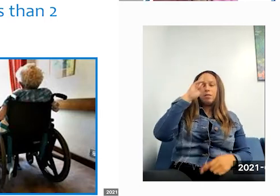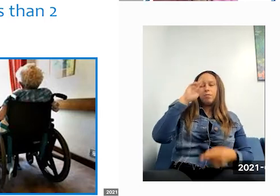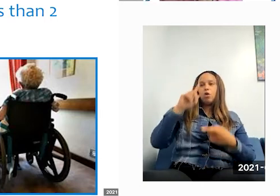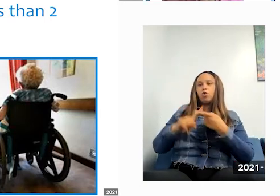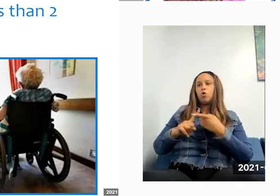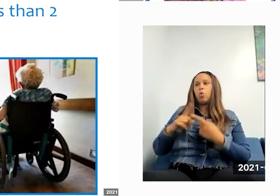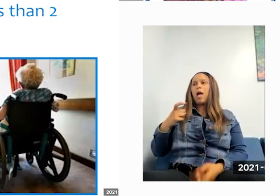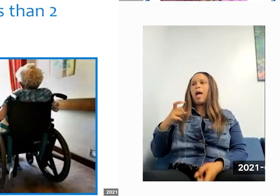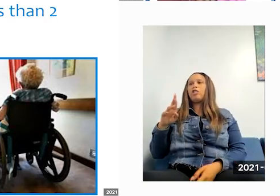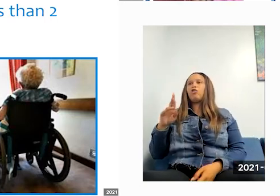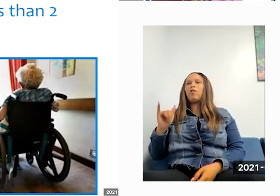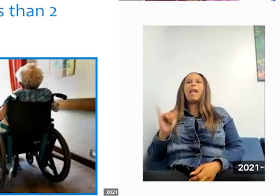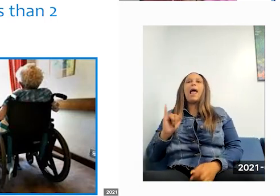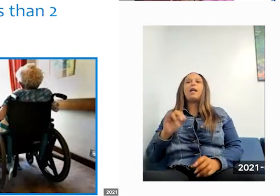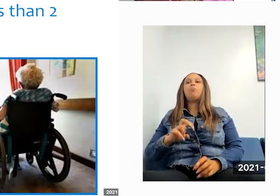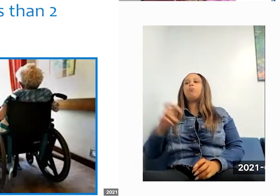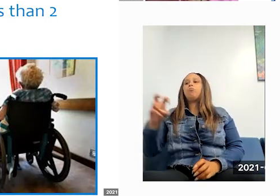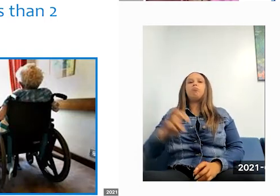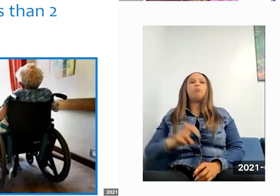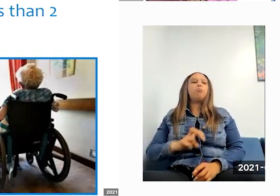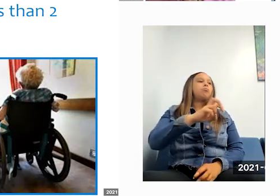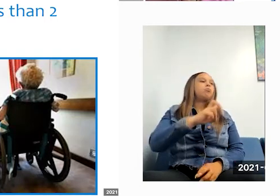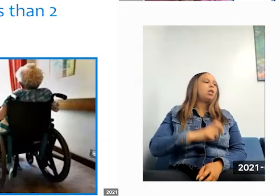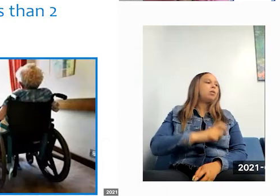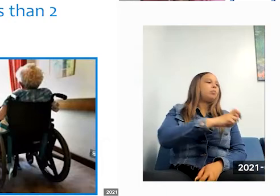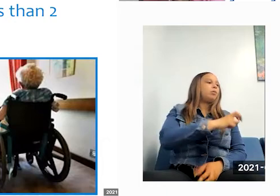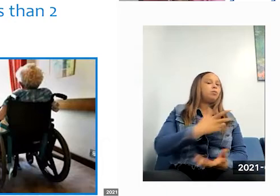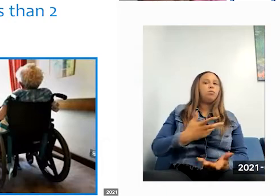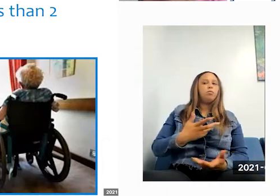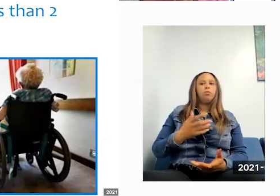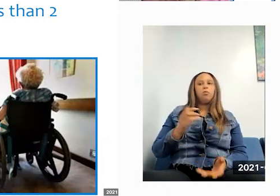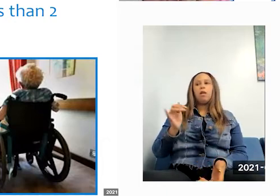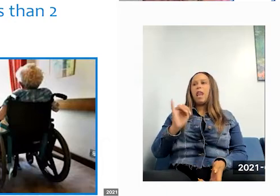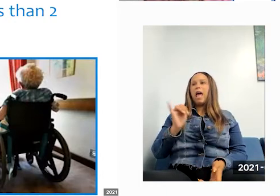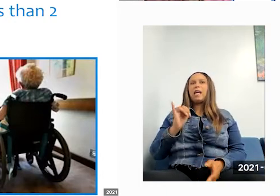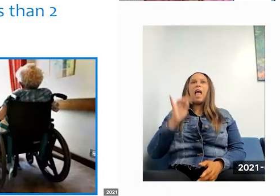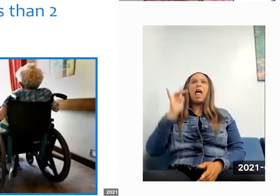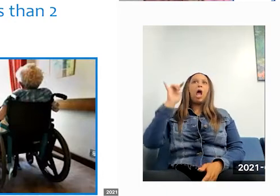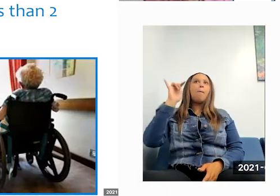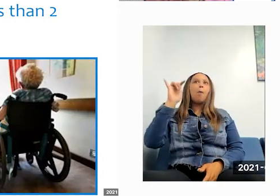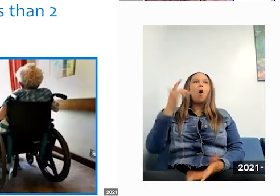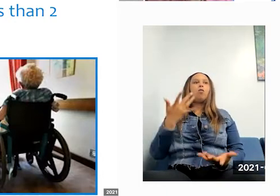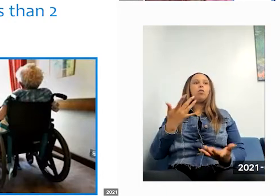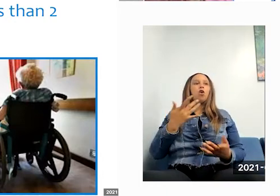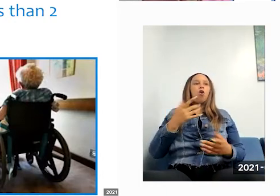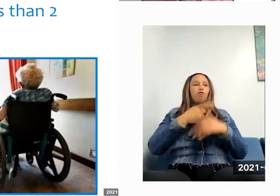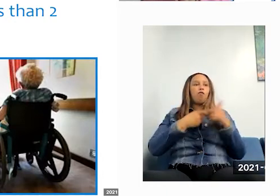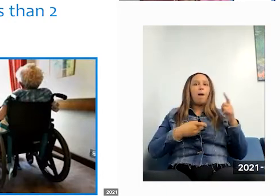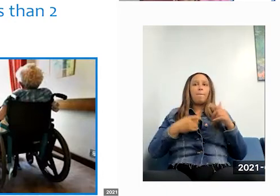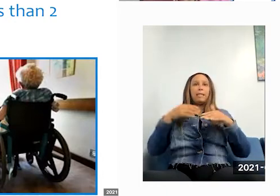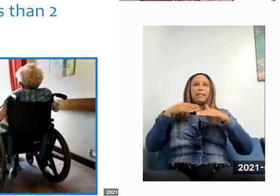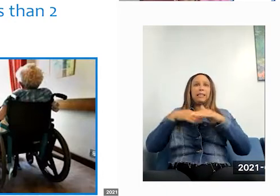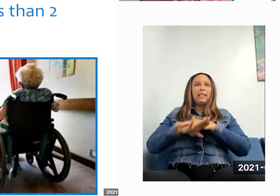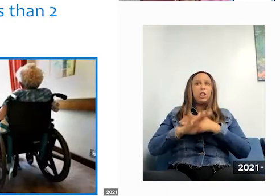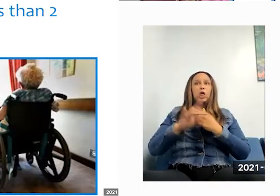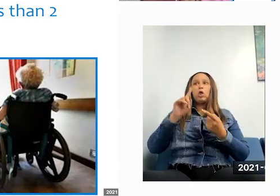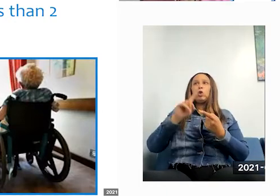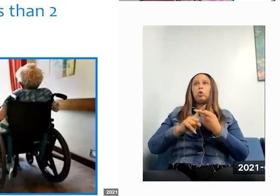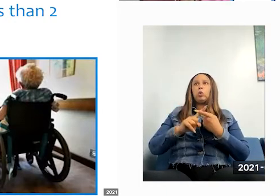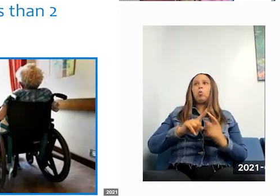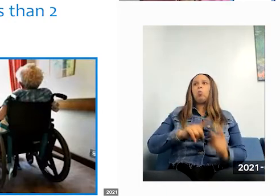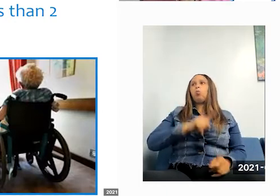department, or from the TSA gate to the where you're flying out